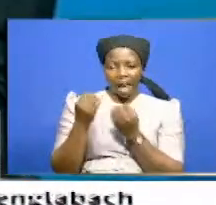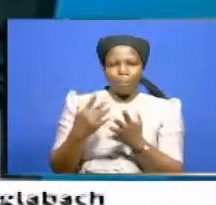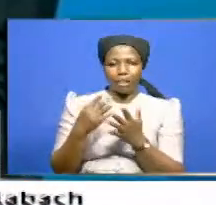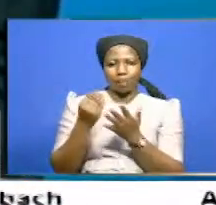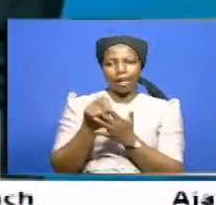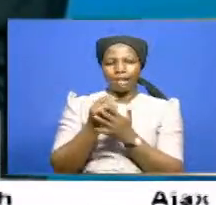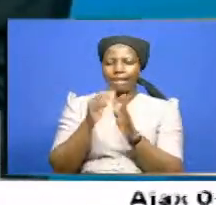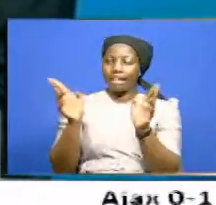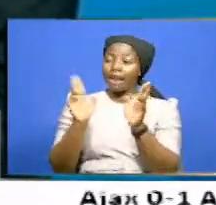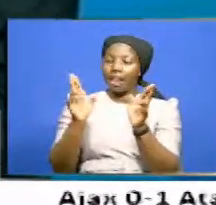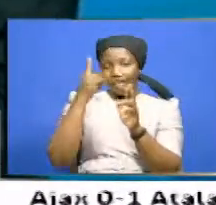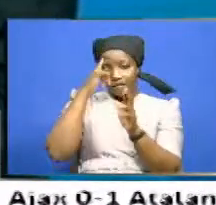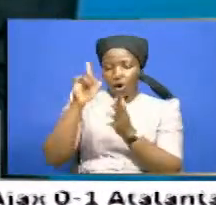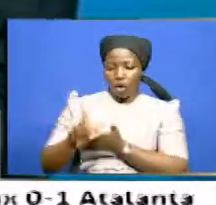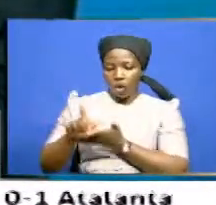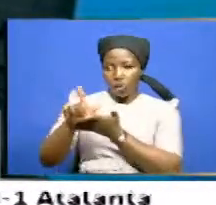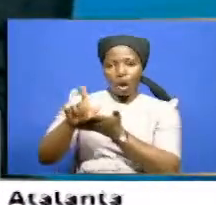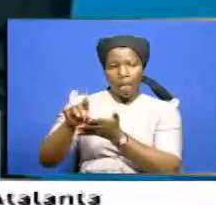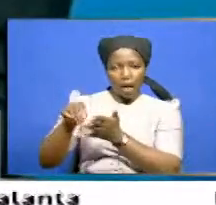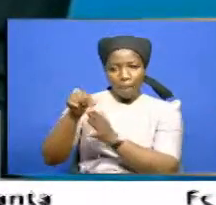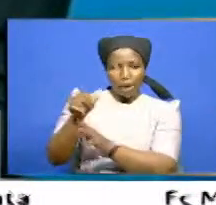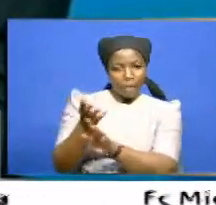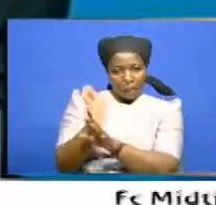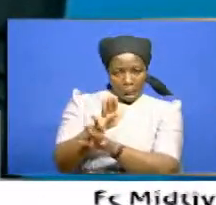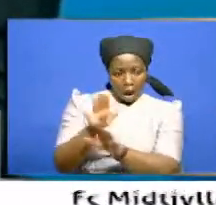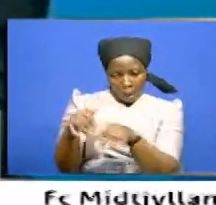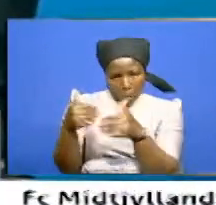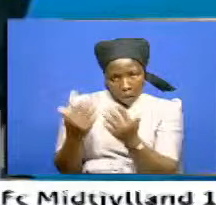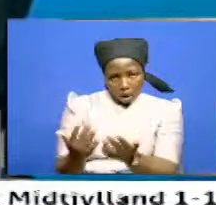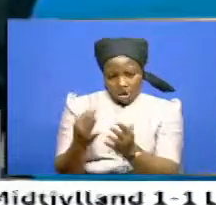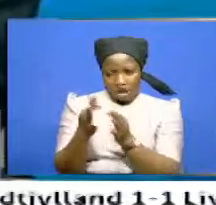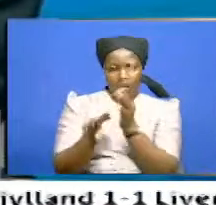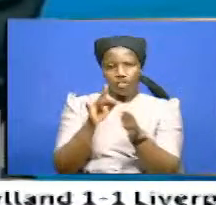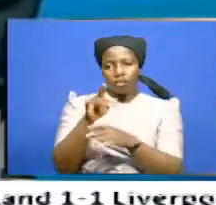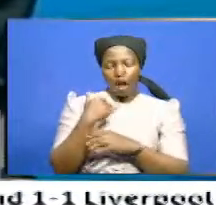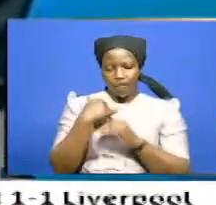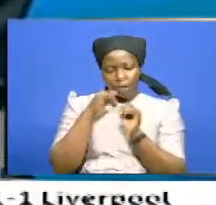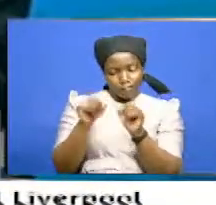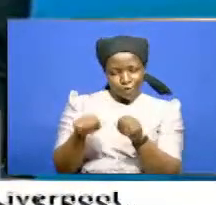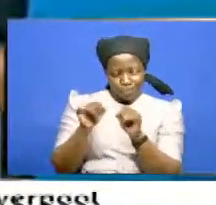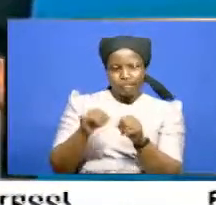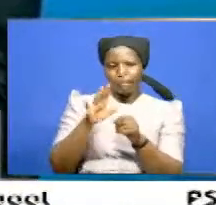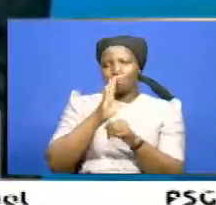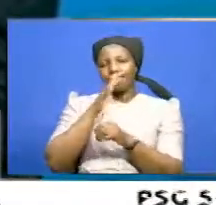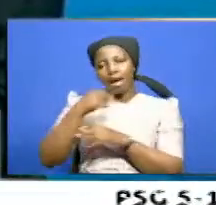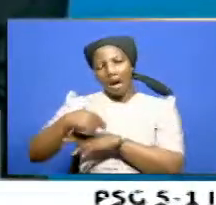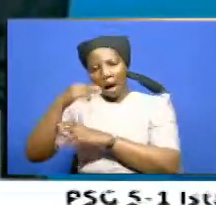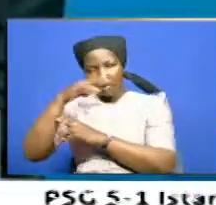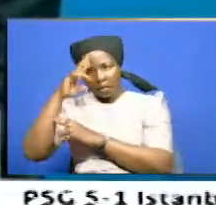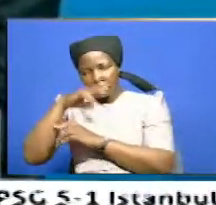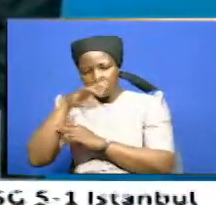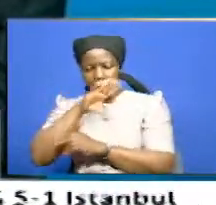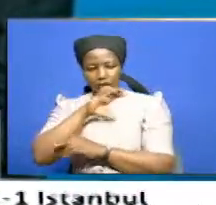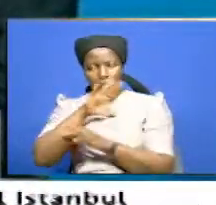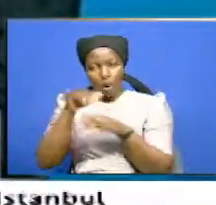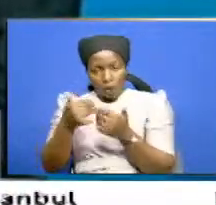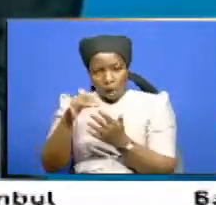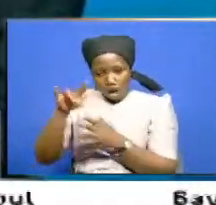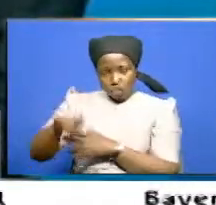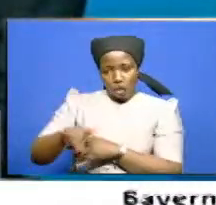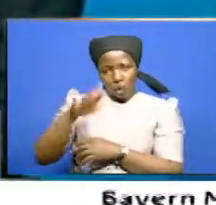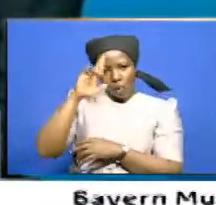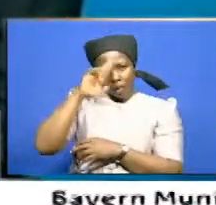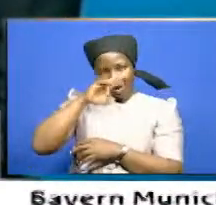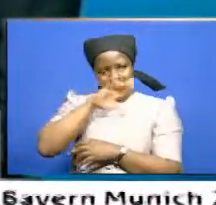for loan repayments, and whether you have the potential of being a high-risk client or a low-risk client. And